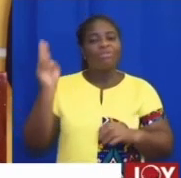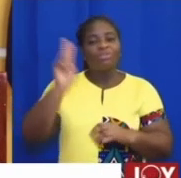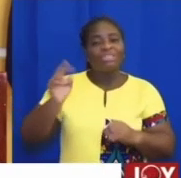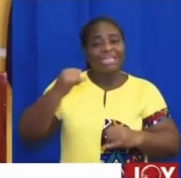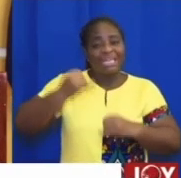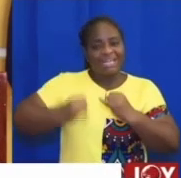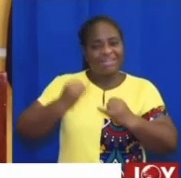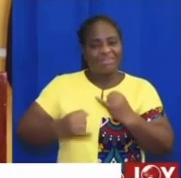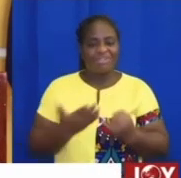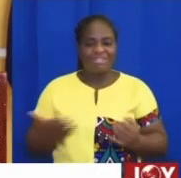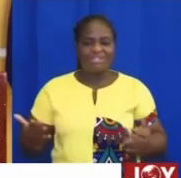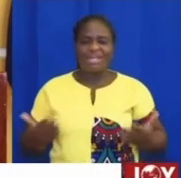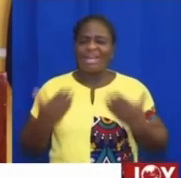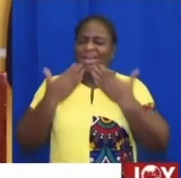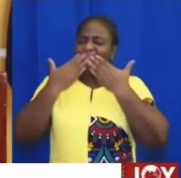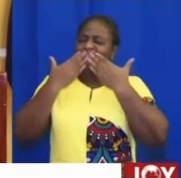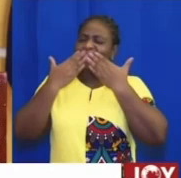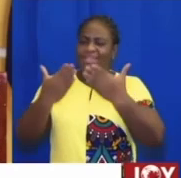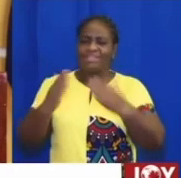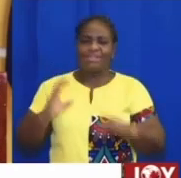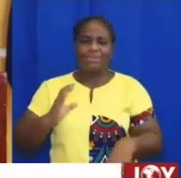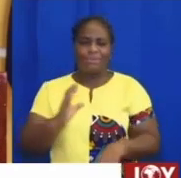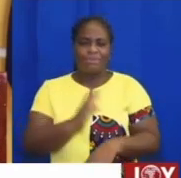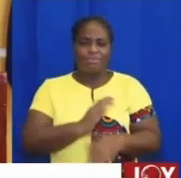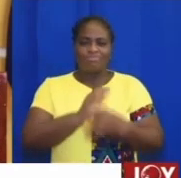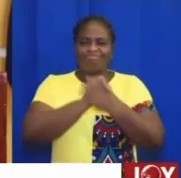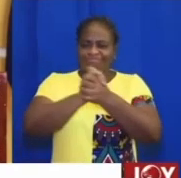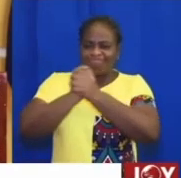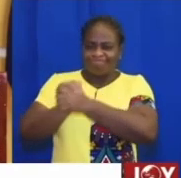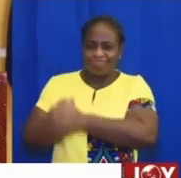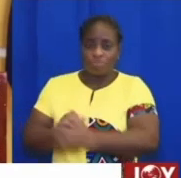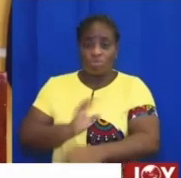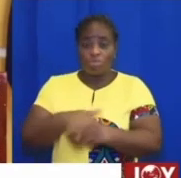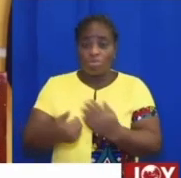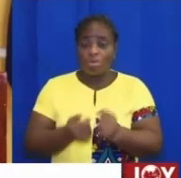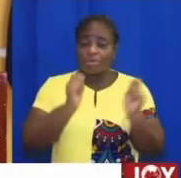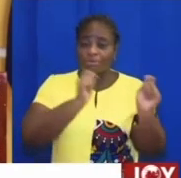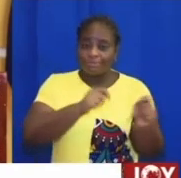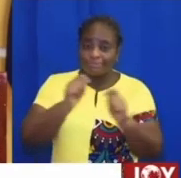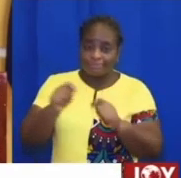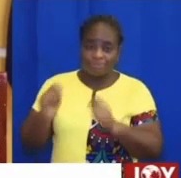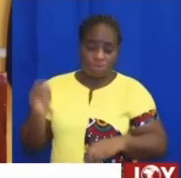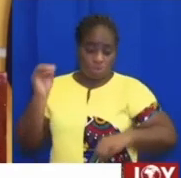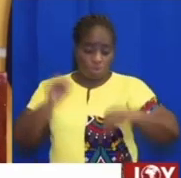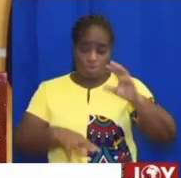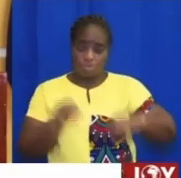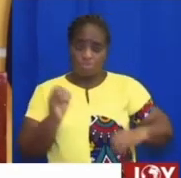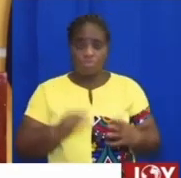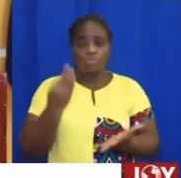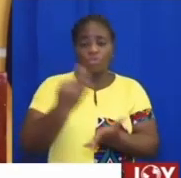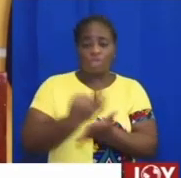mandate. I thank the trustees as well as all donors and contributors to the fund.